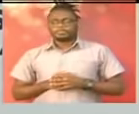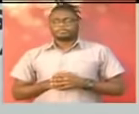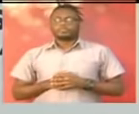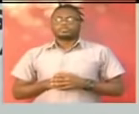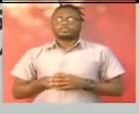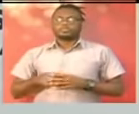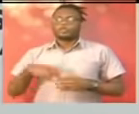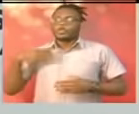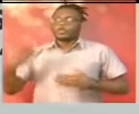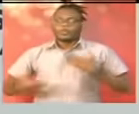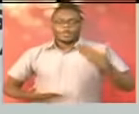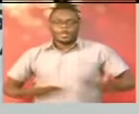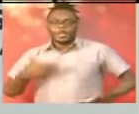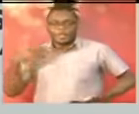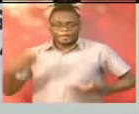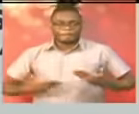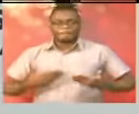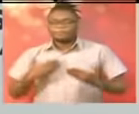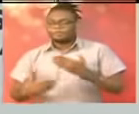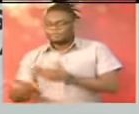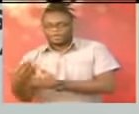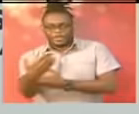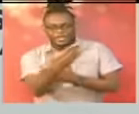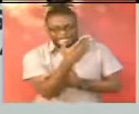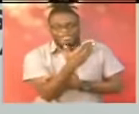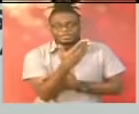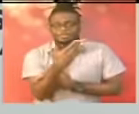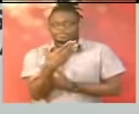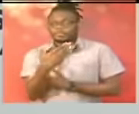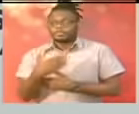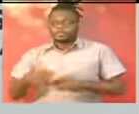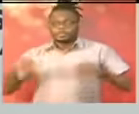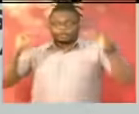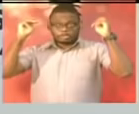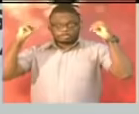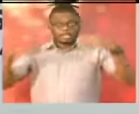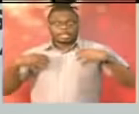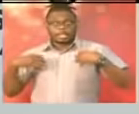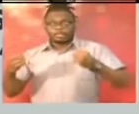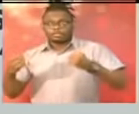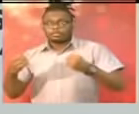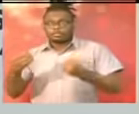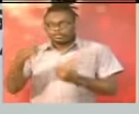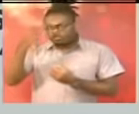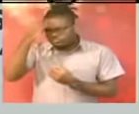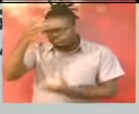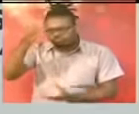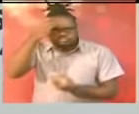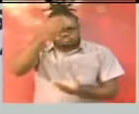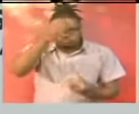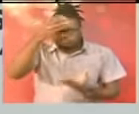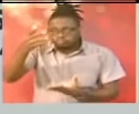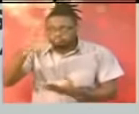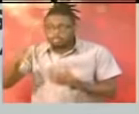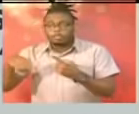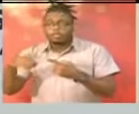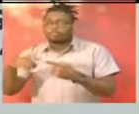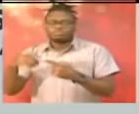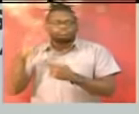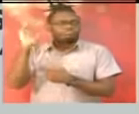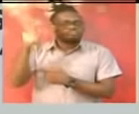Health's virtual media conference where we provide you with clear, accurate and up-to-date information on the